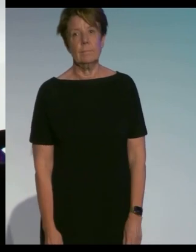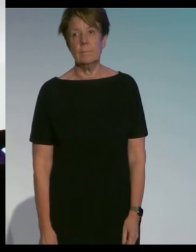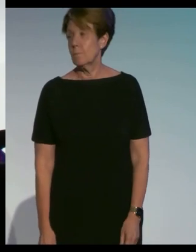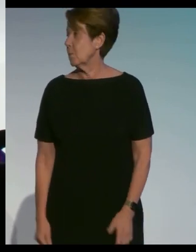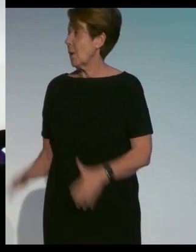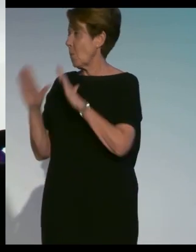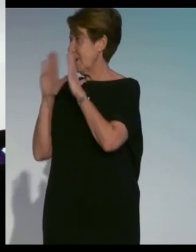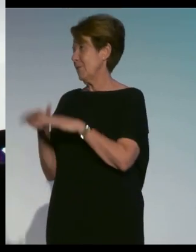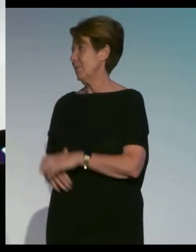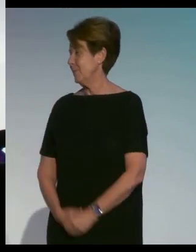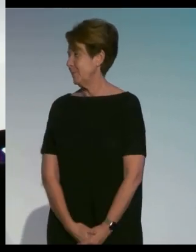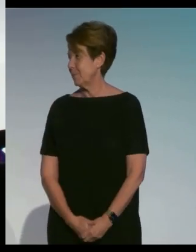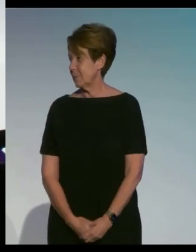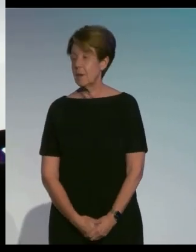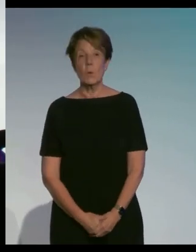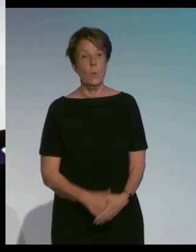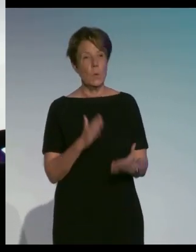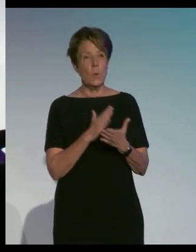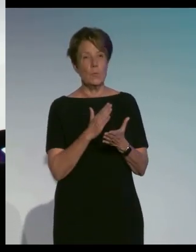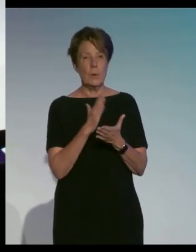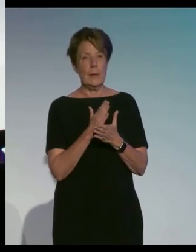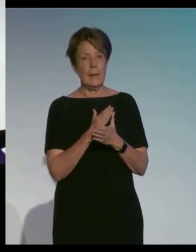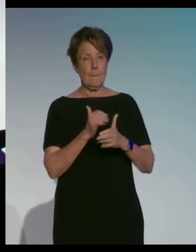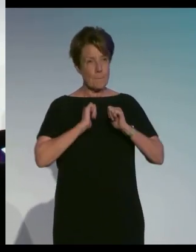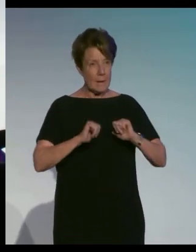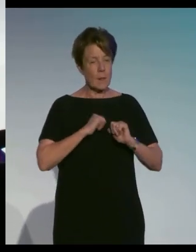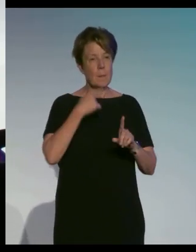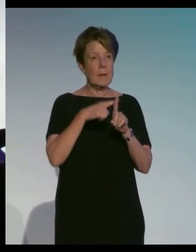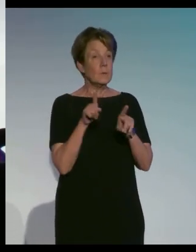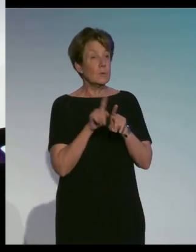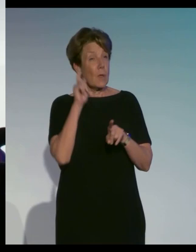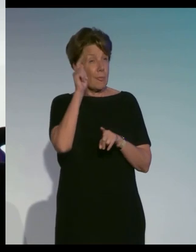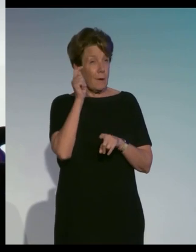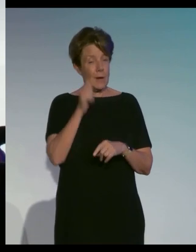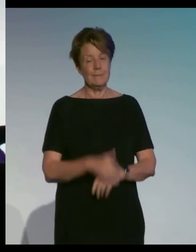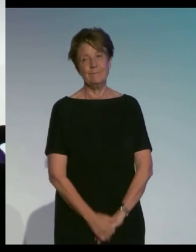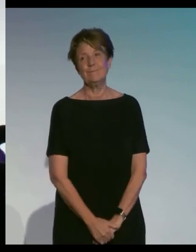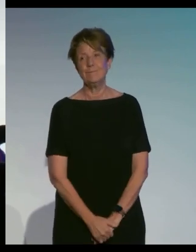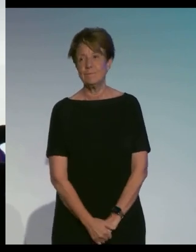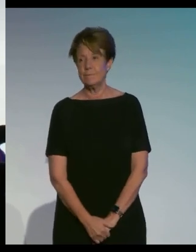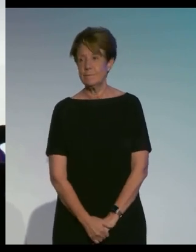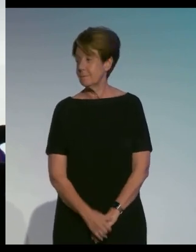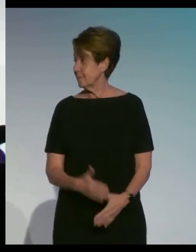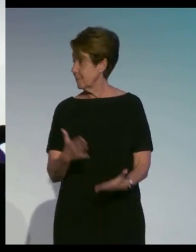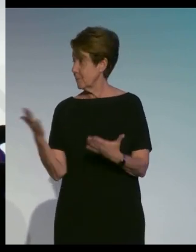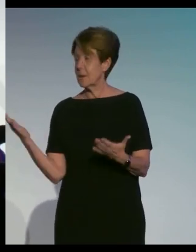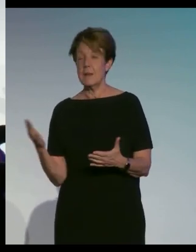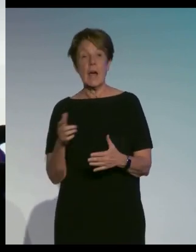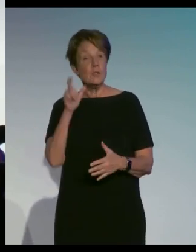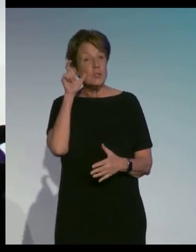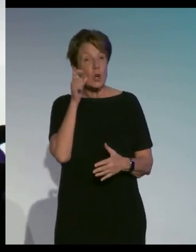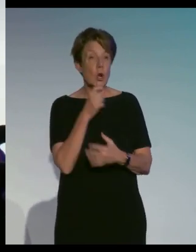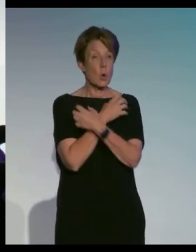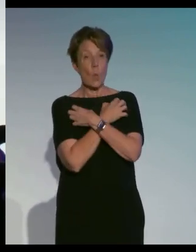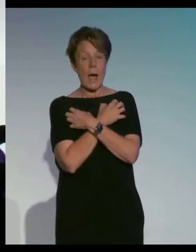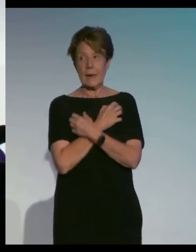That was wonderful, and some real practical insights as well as theory for the audience there. Now, caramella koalas don't travel